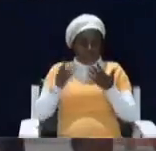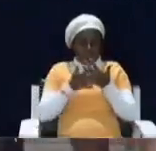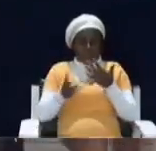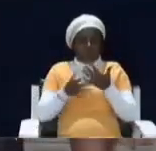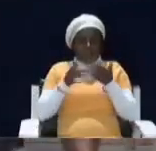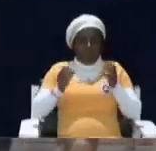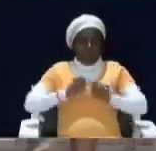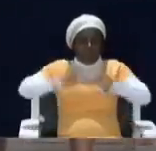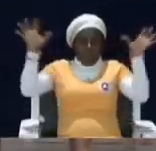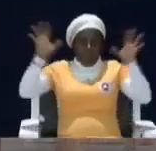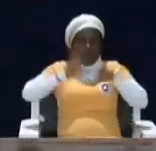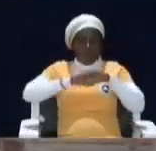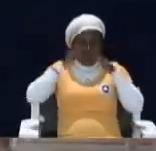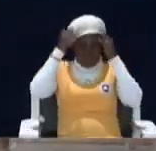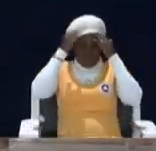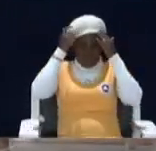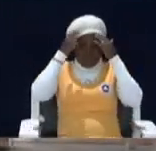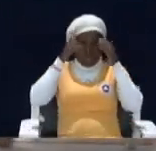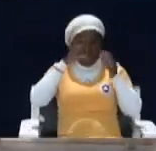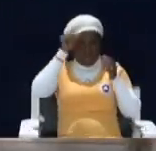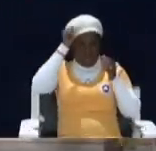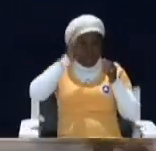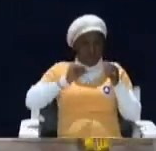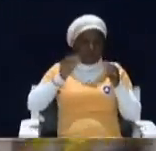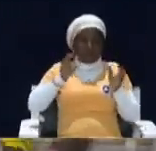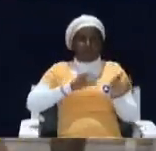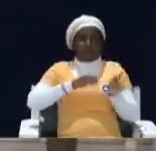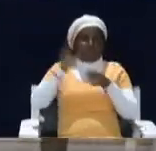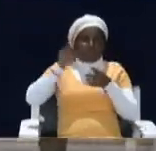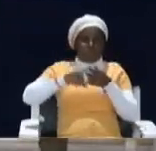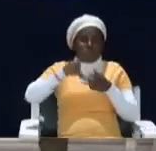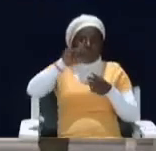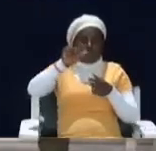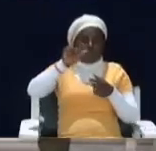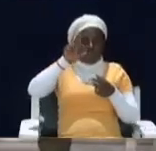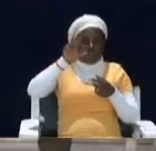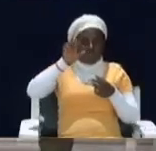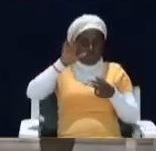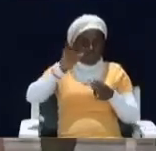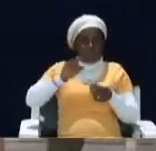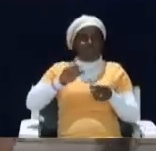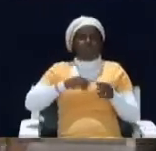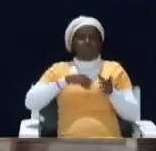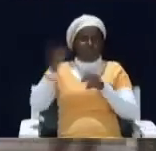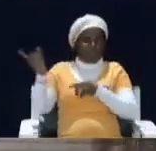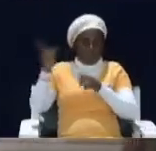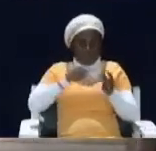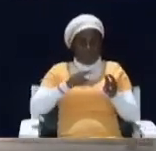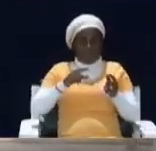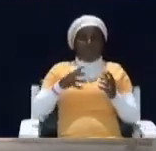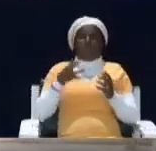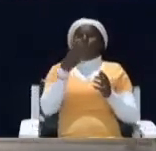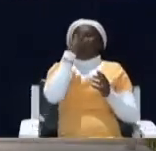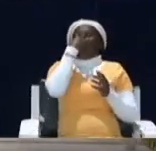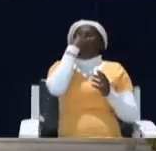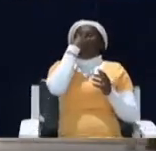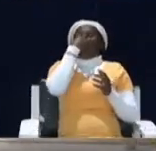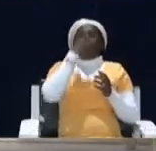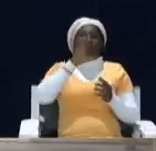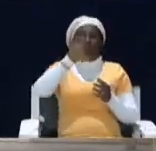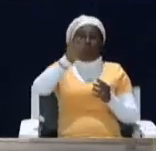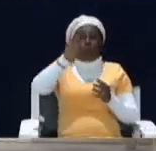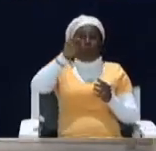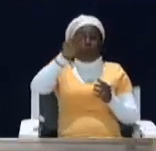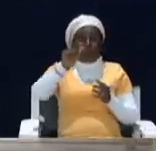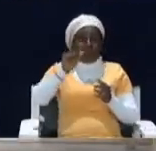and he needed surgery. We were referred to Lasuth. 4 weeks we were in Lasuth, he was in and out of coma, to the extent the doctors could not give us any